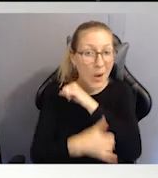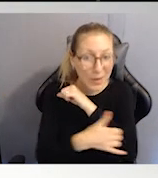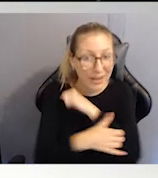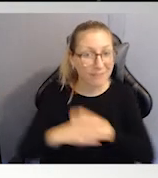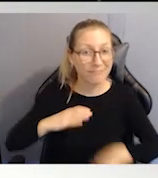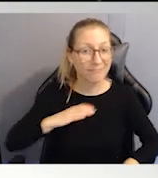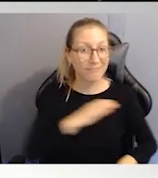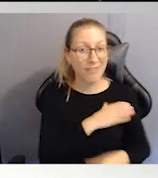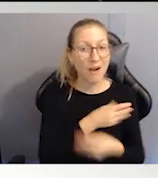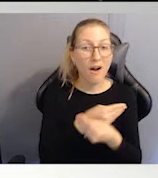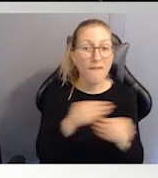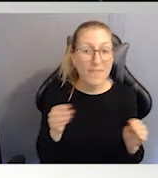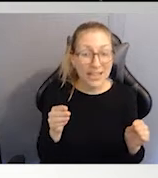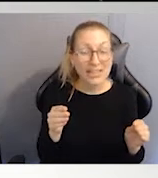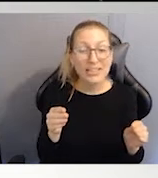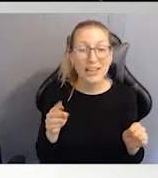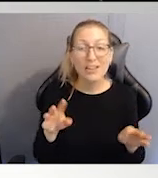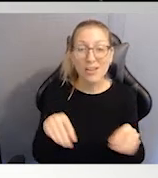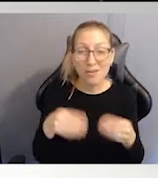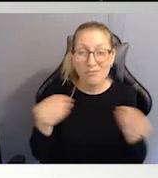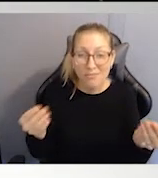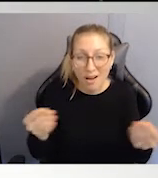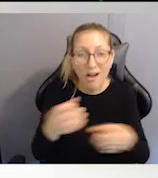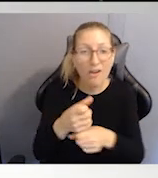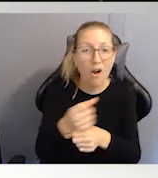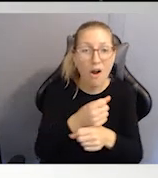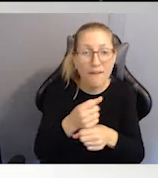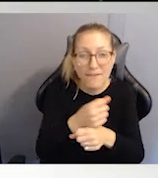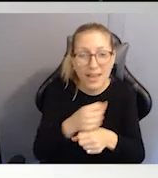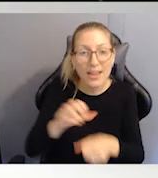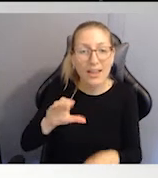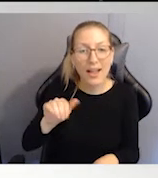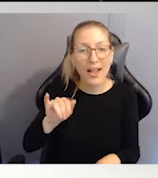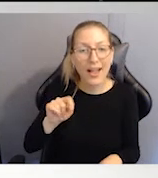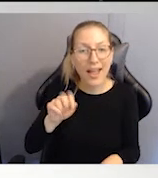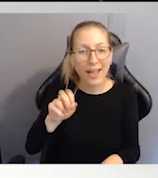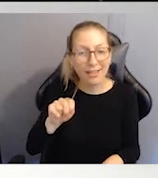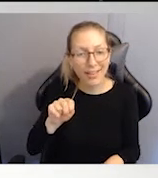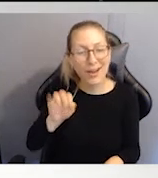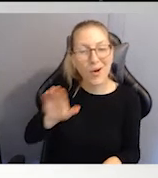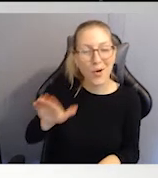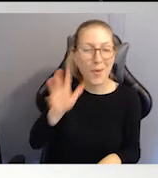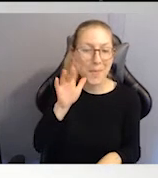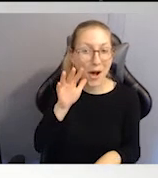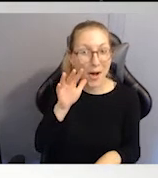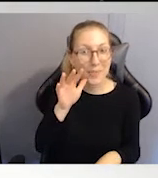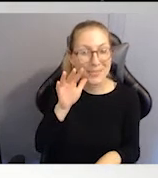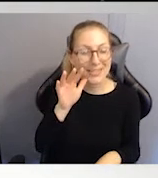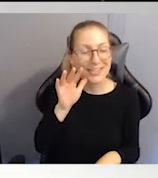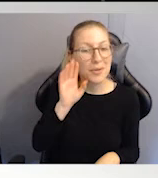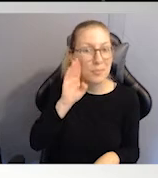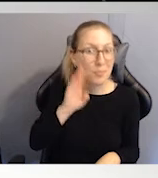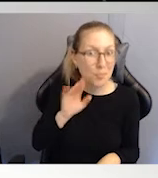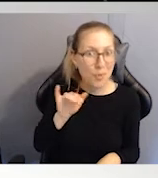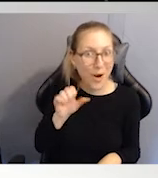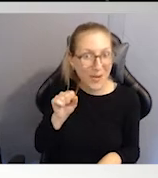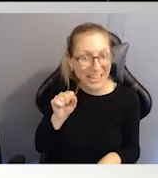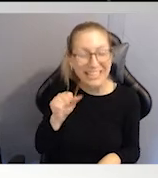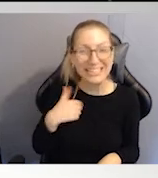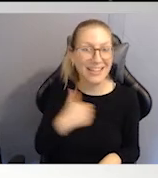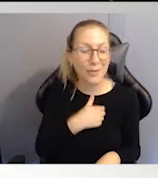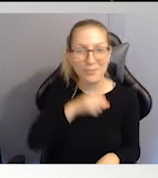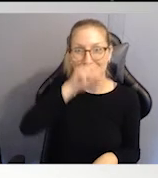standing out there, giving out coffee and some of Caitlin's mom's brownies that we just absolutely love, by the way. They